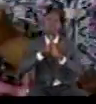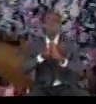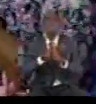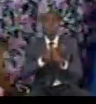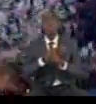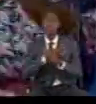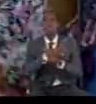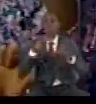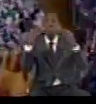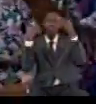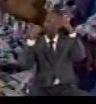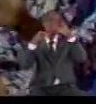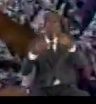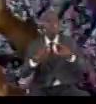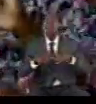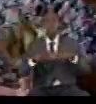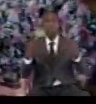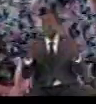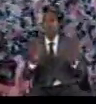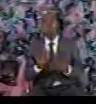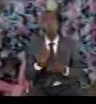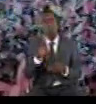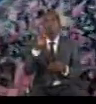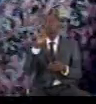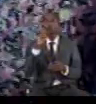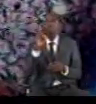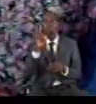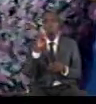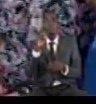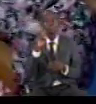no limits. Open up.